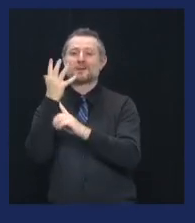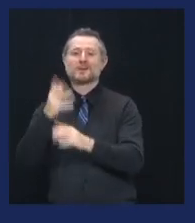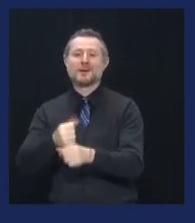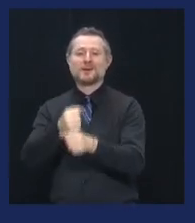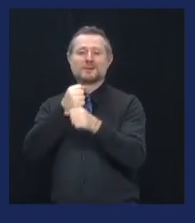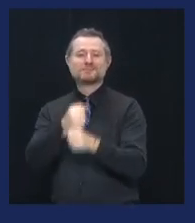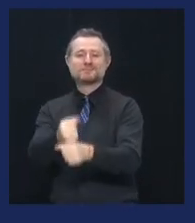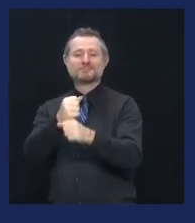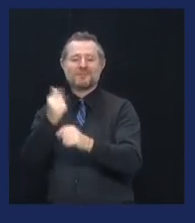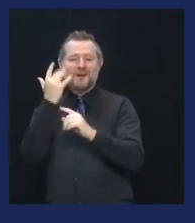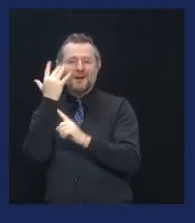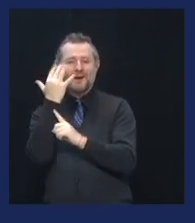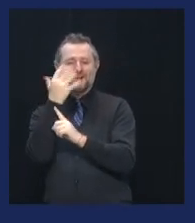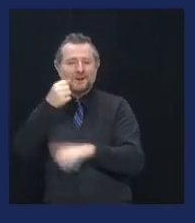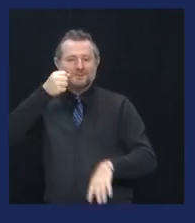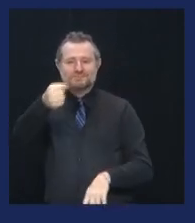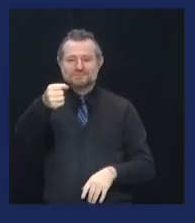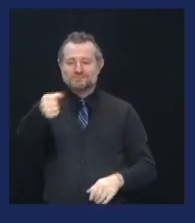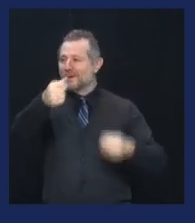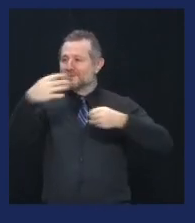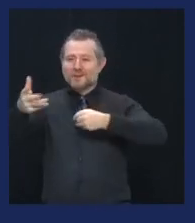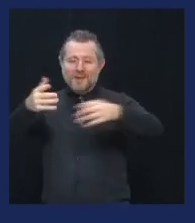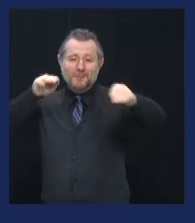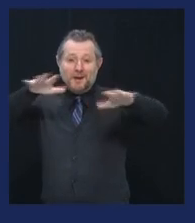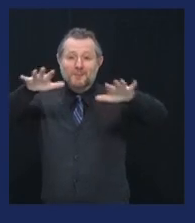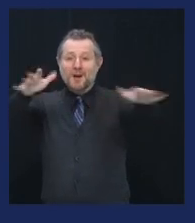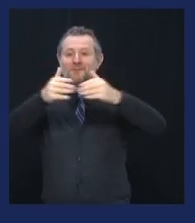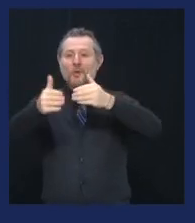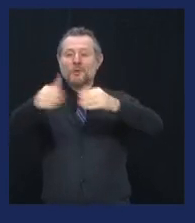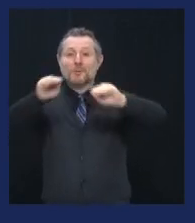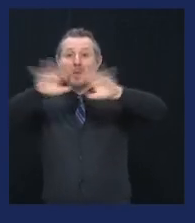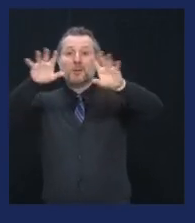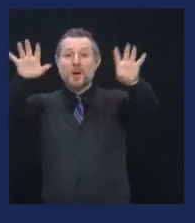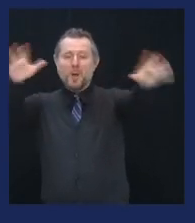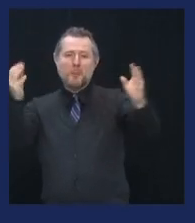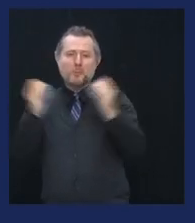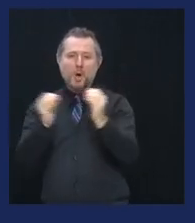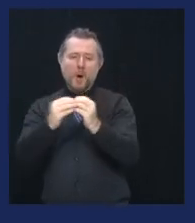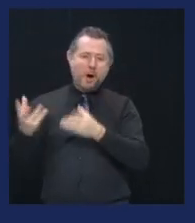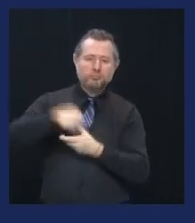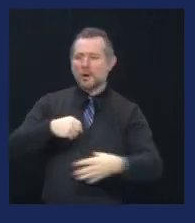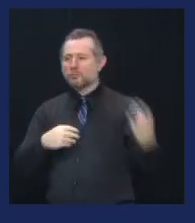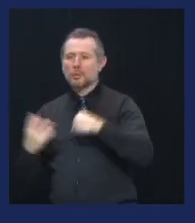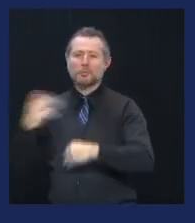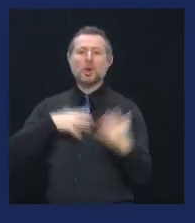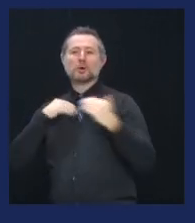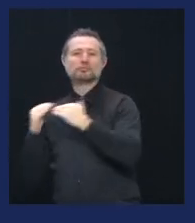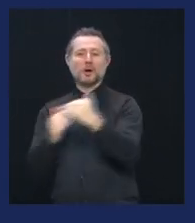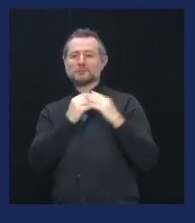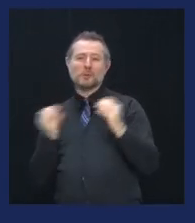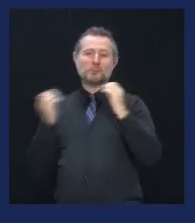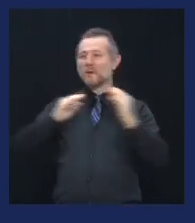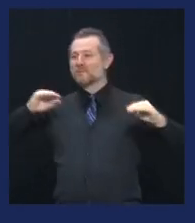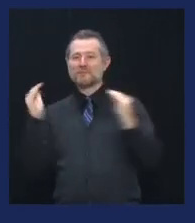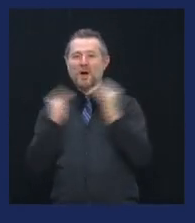new future, a future that is brighter, more inclusive, more just, more fair than any New